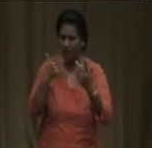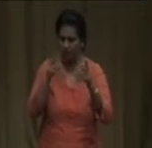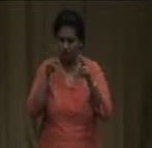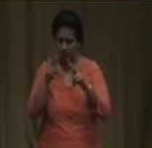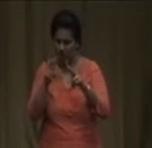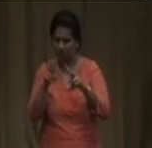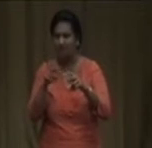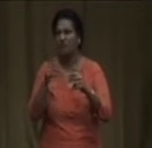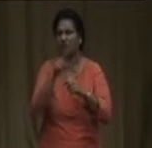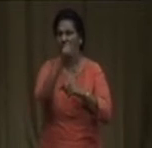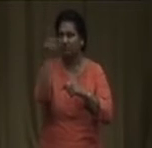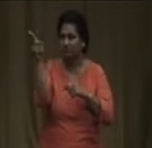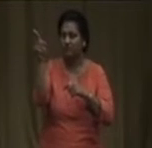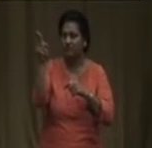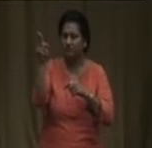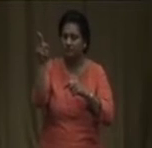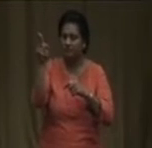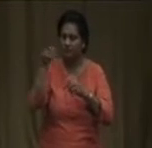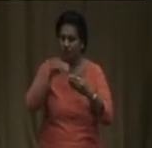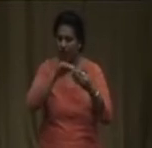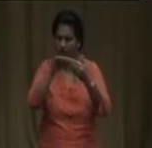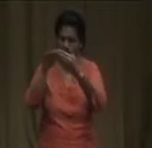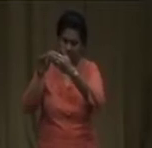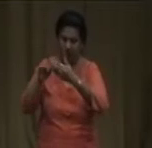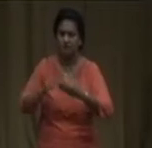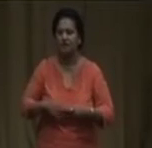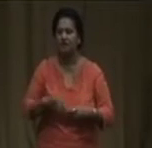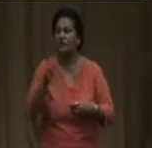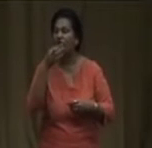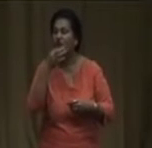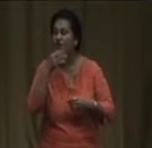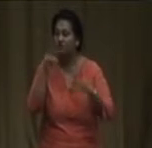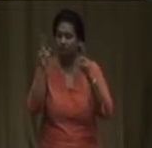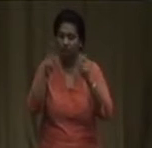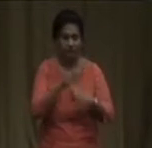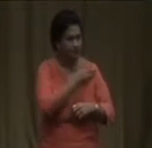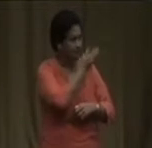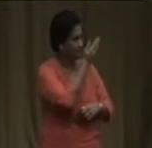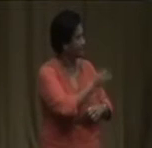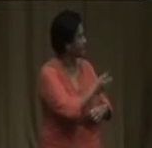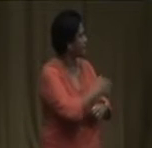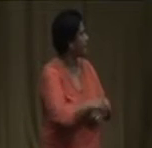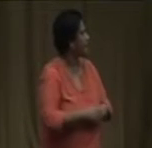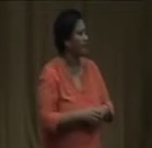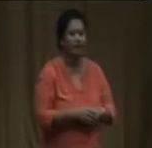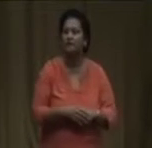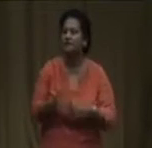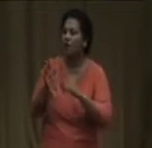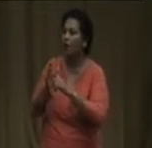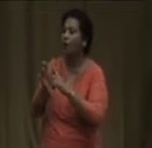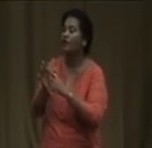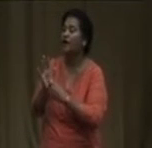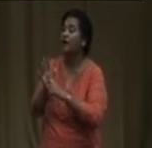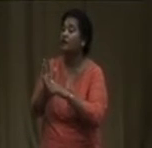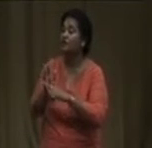partner institutions. So just a couple of highlights in terms of our value propositions. The OerU is a